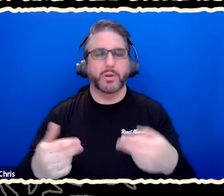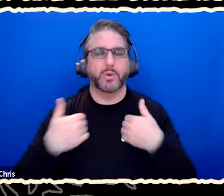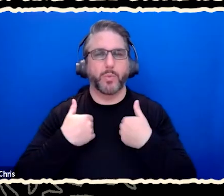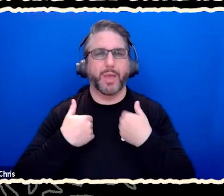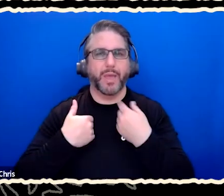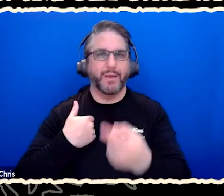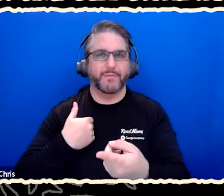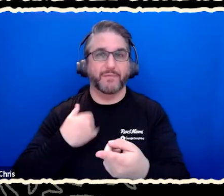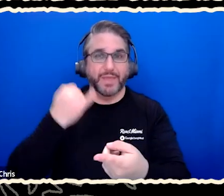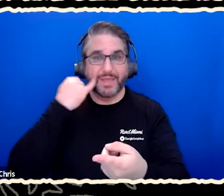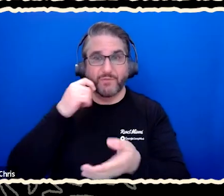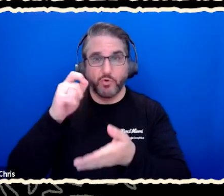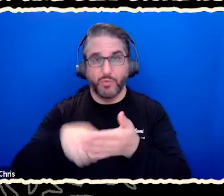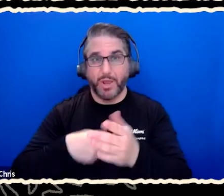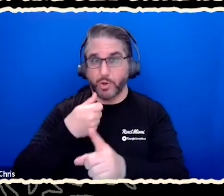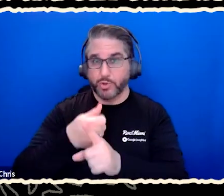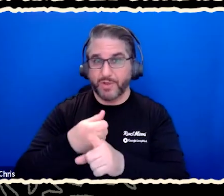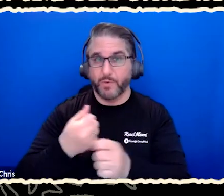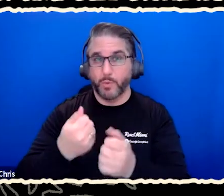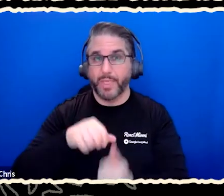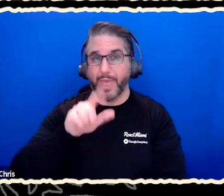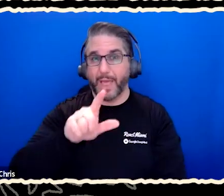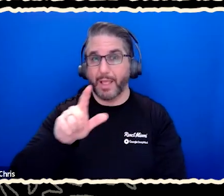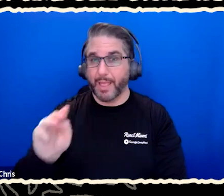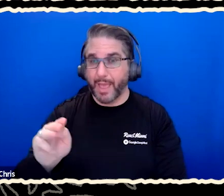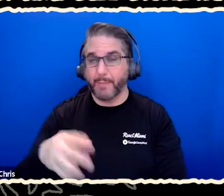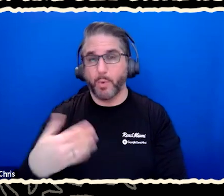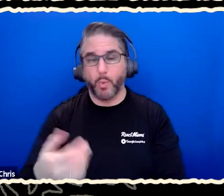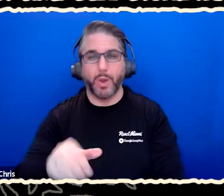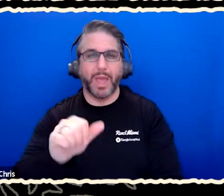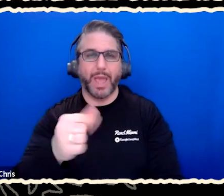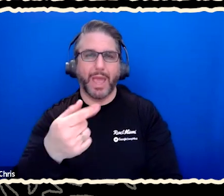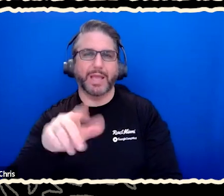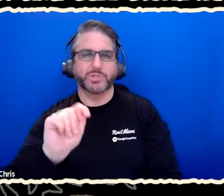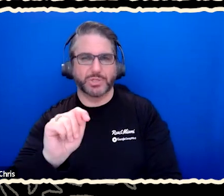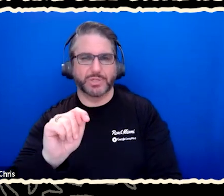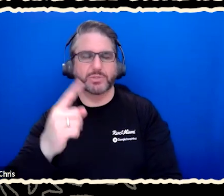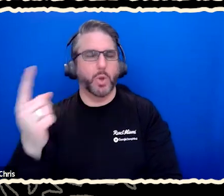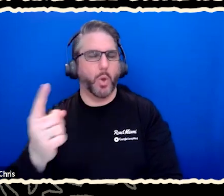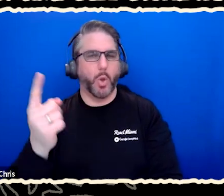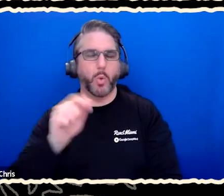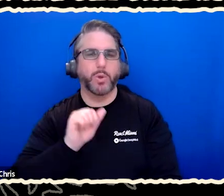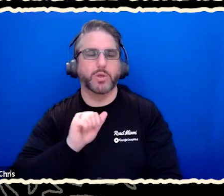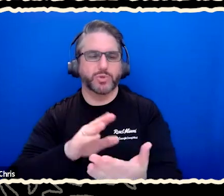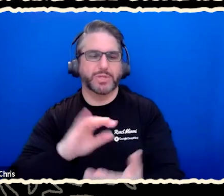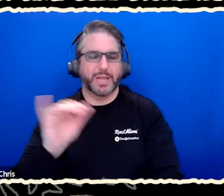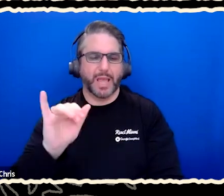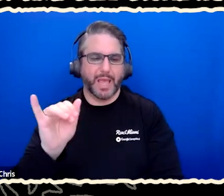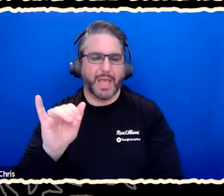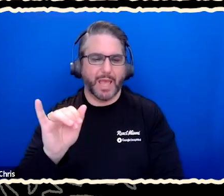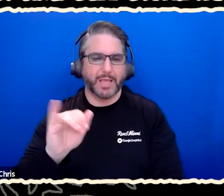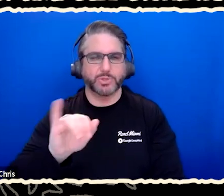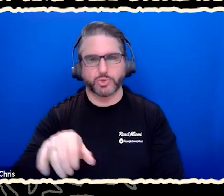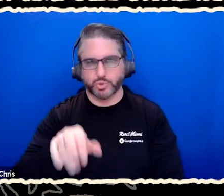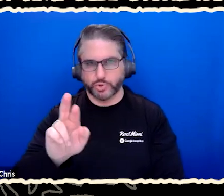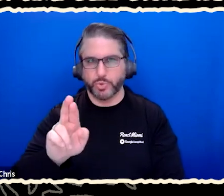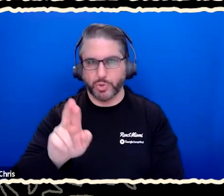basically write it yourself by using an LLM or your agents. So always treat it as a junior. My